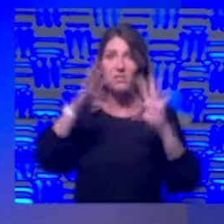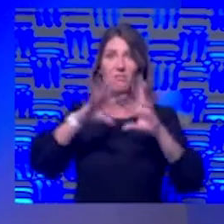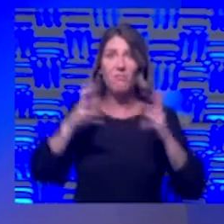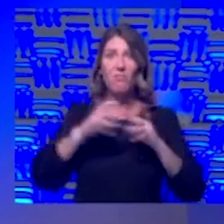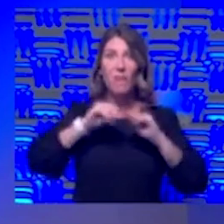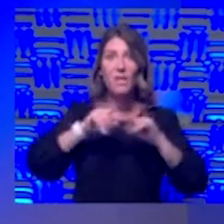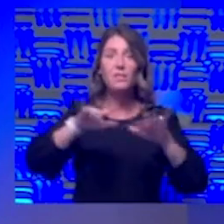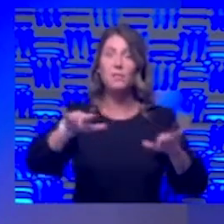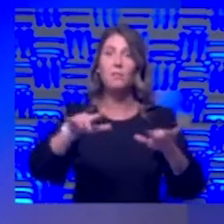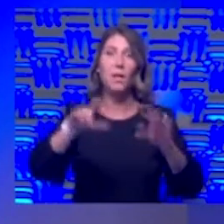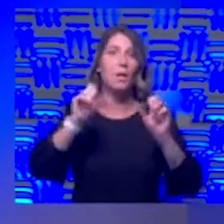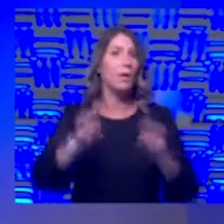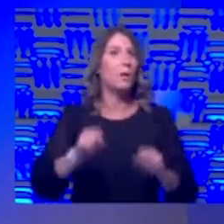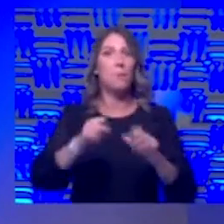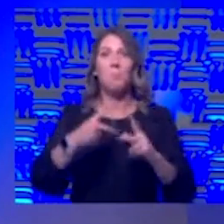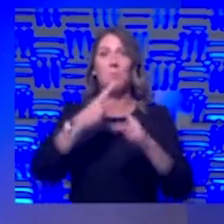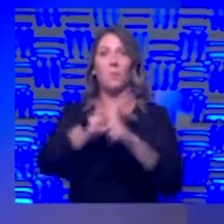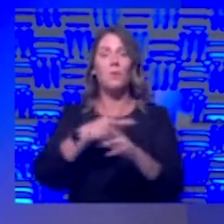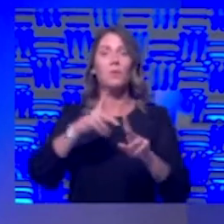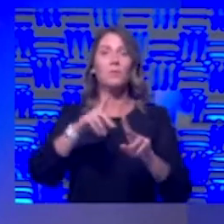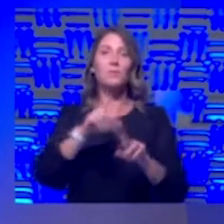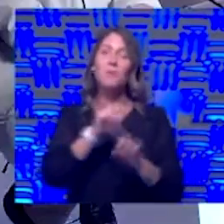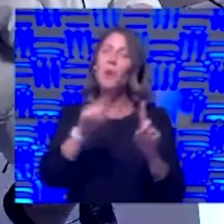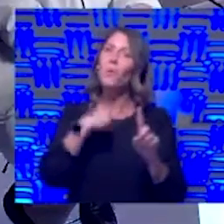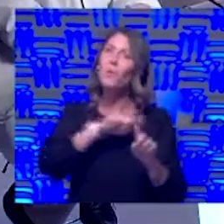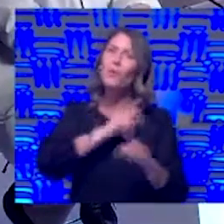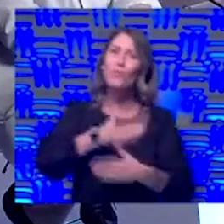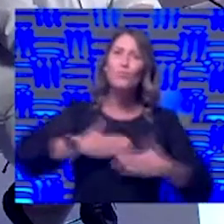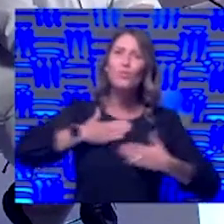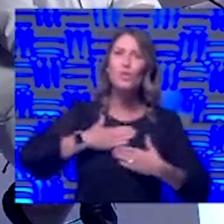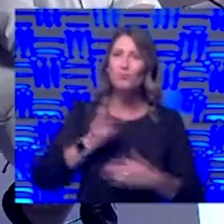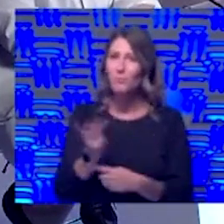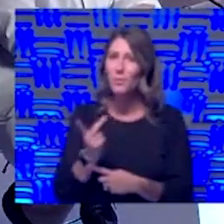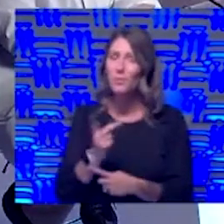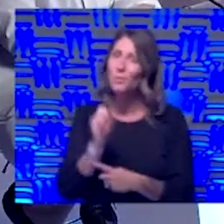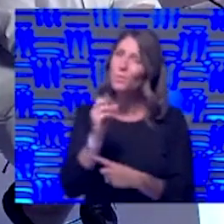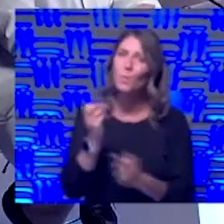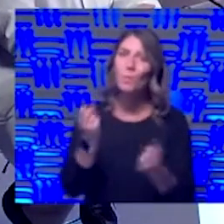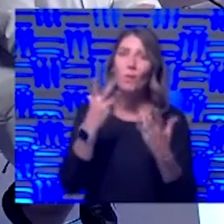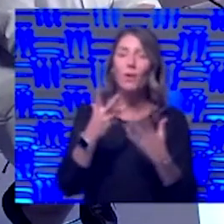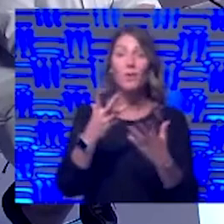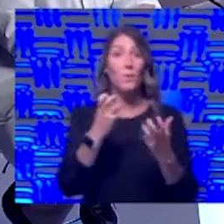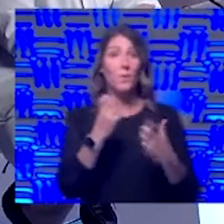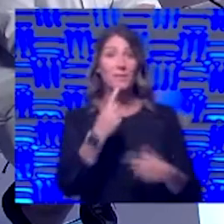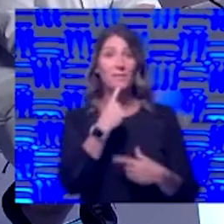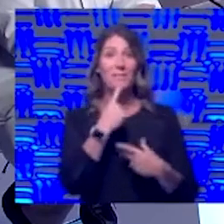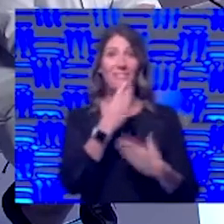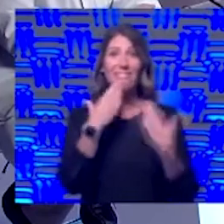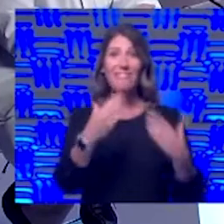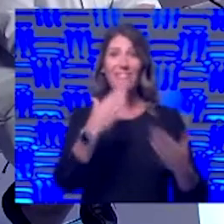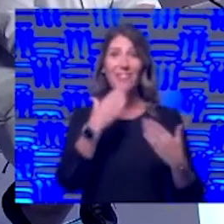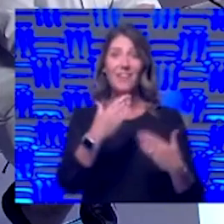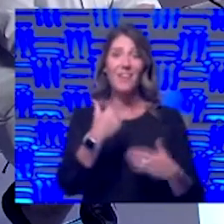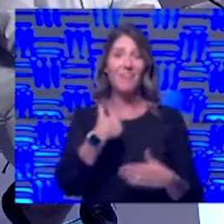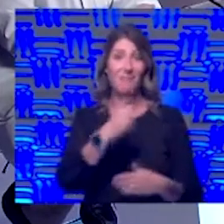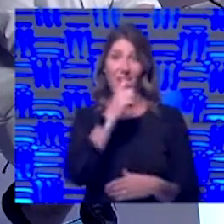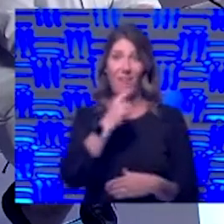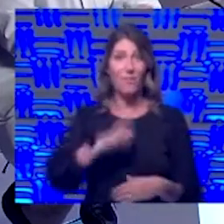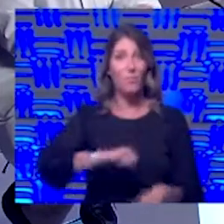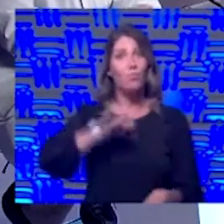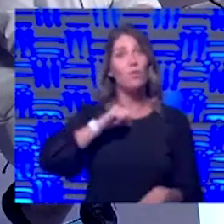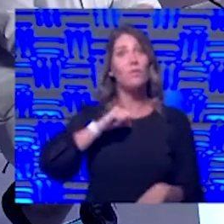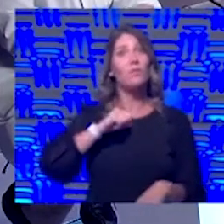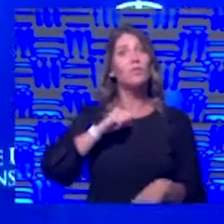just very thankful and appreciative of everything you guys have done. Yeah, and I want to say thank you. I did not have the privilege of serving